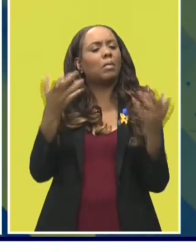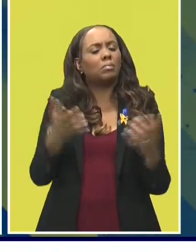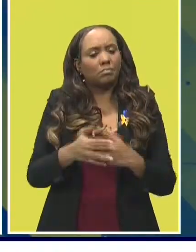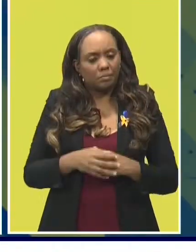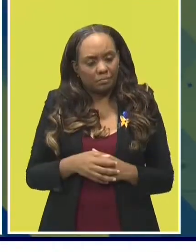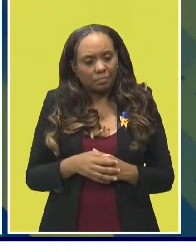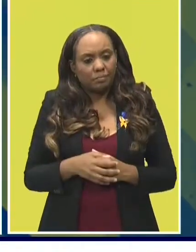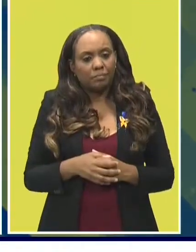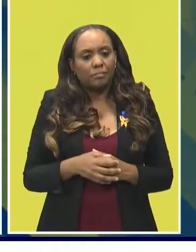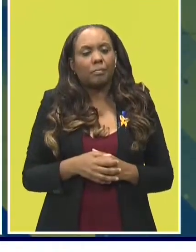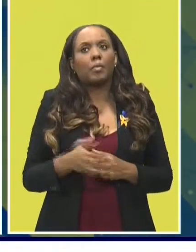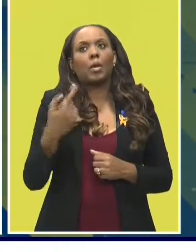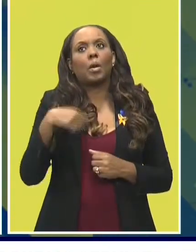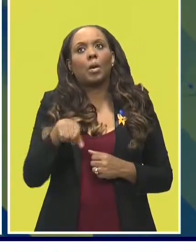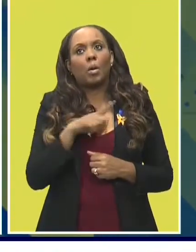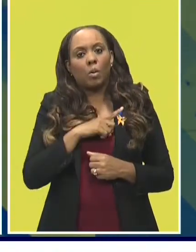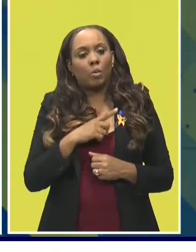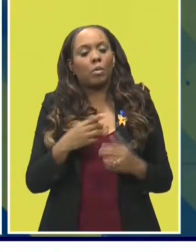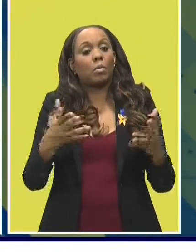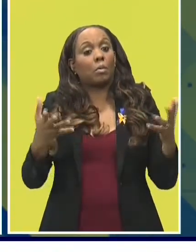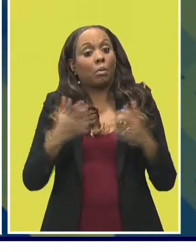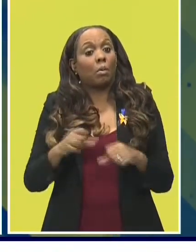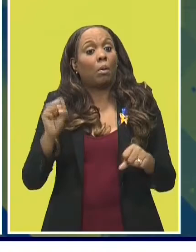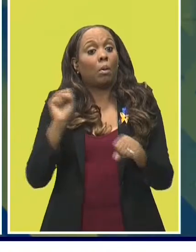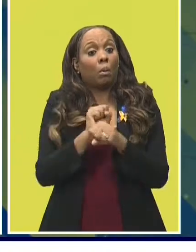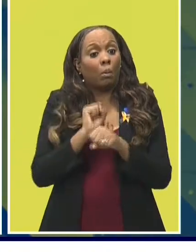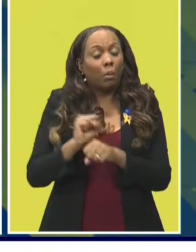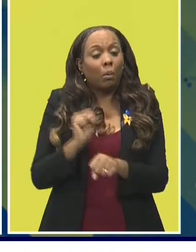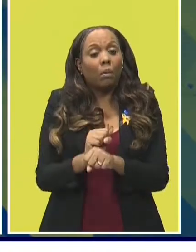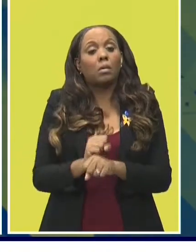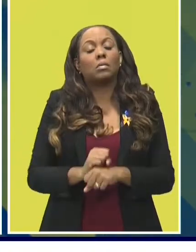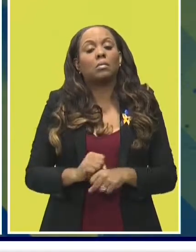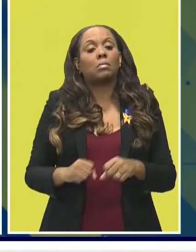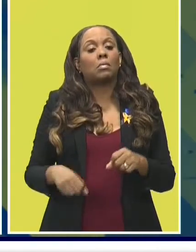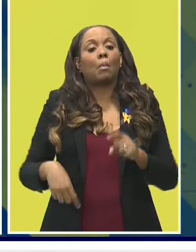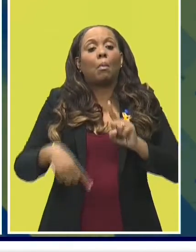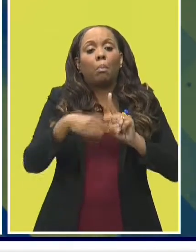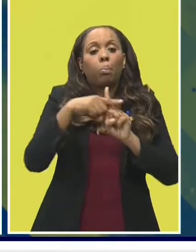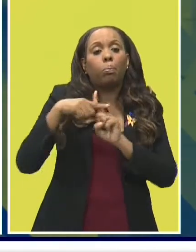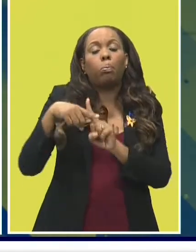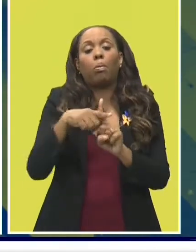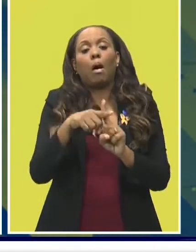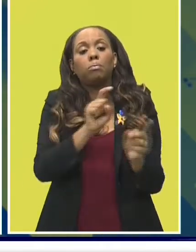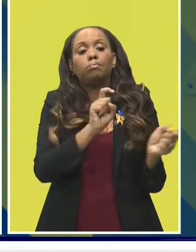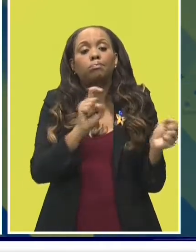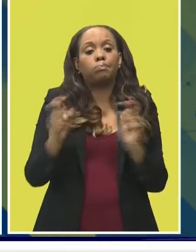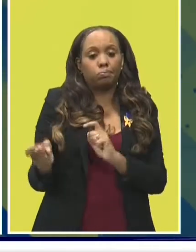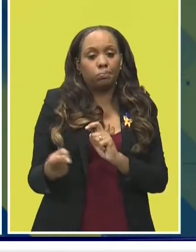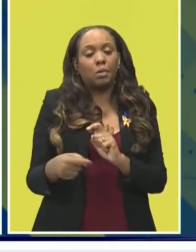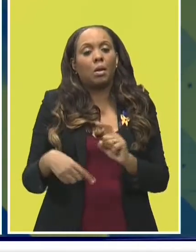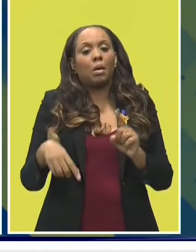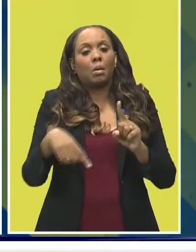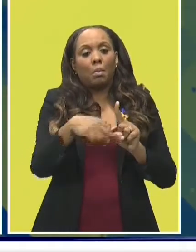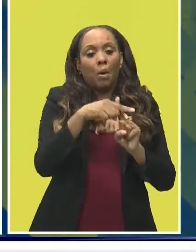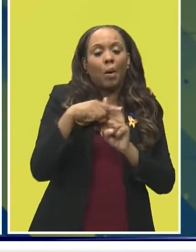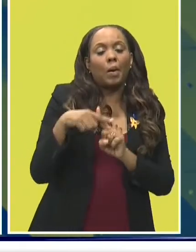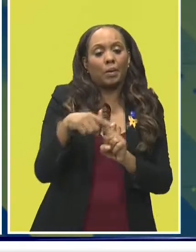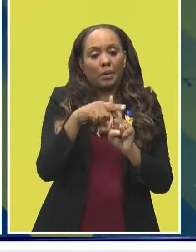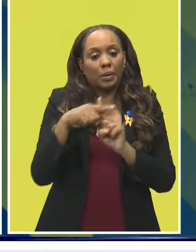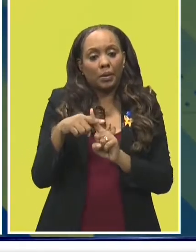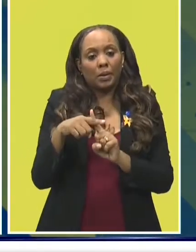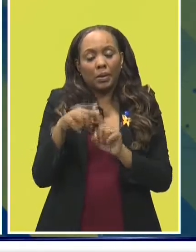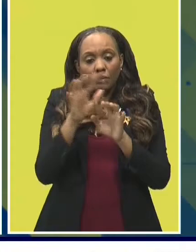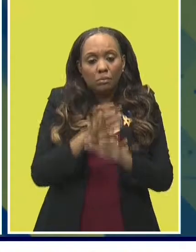We come to work to make a positive difference in the lives of our people. We